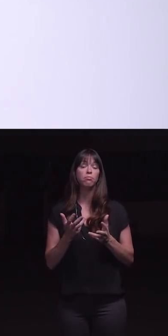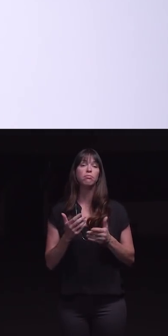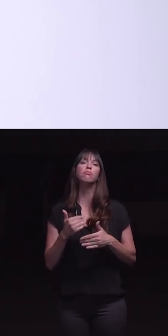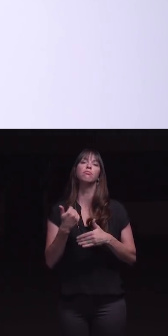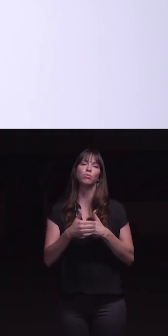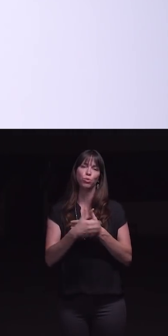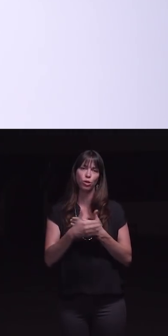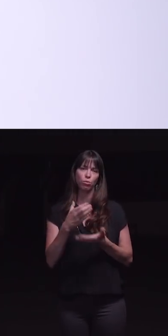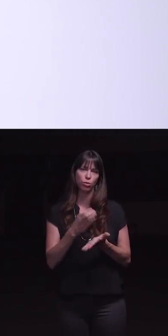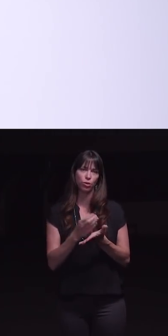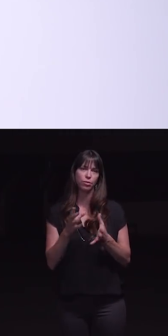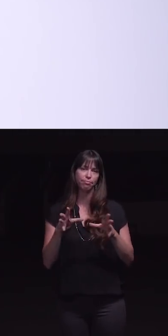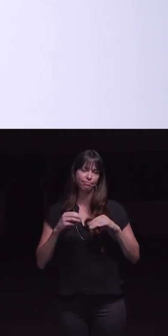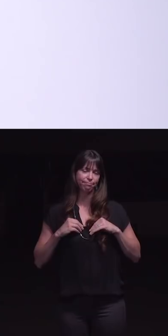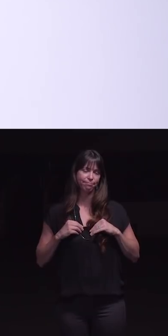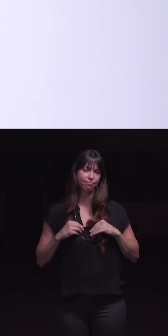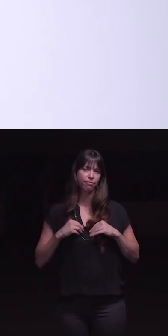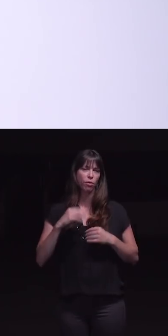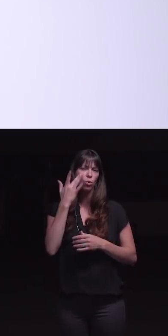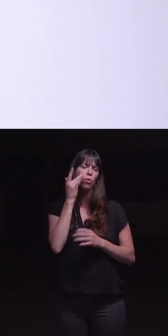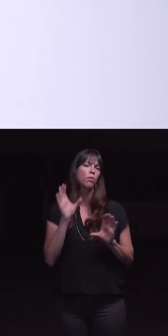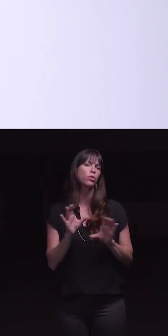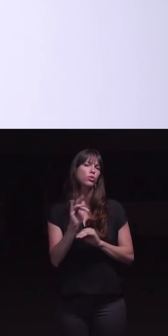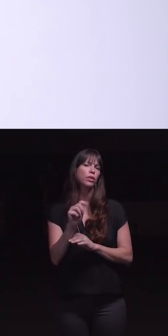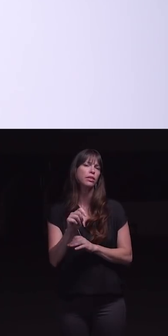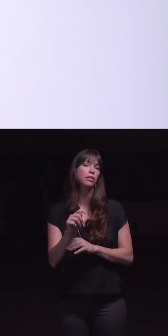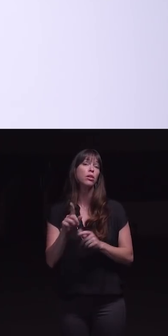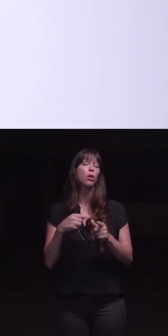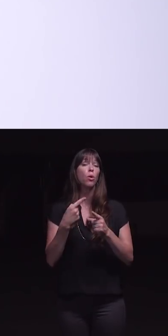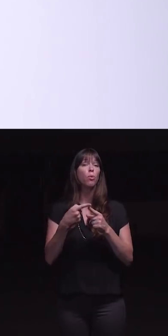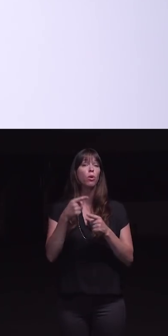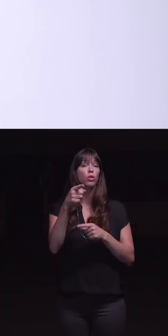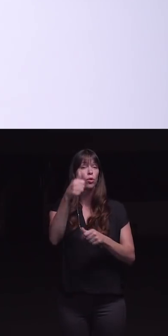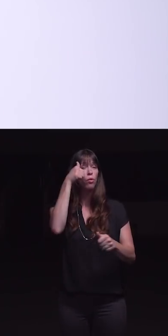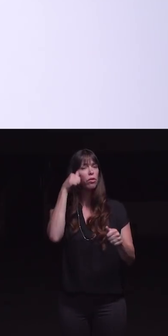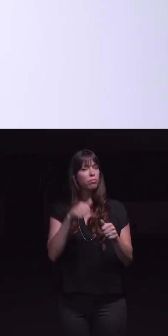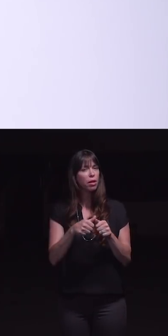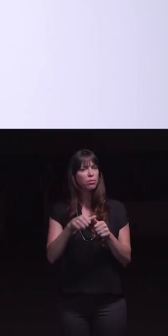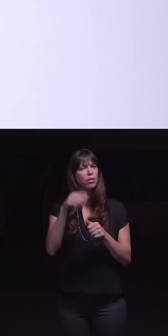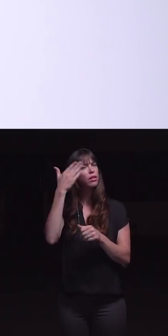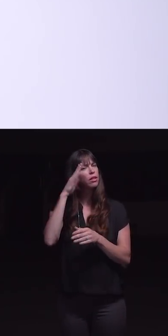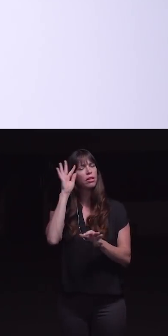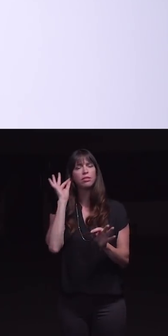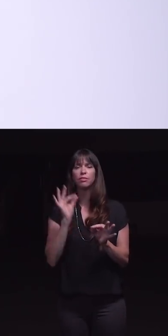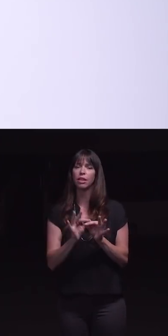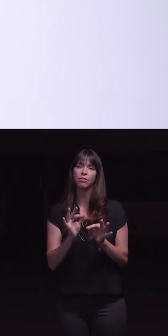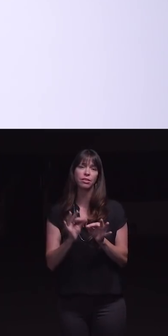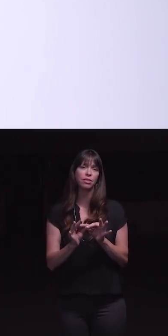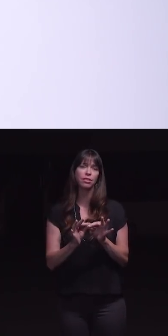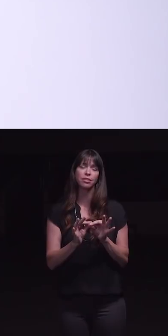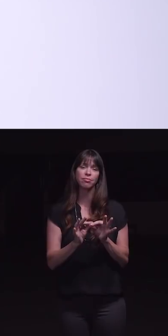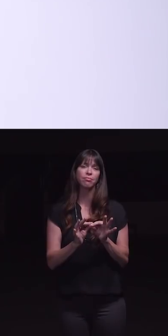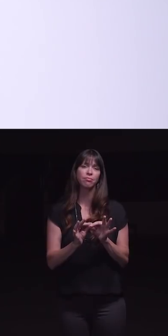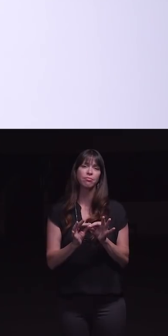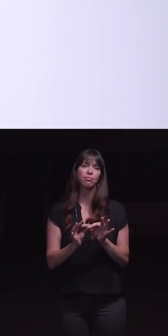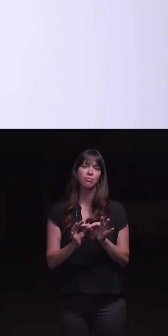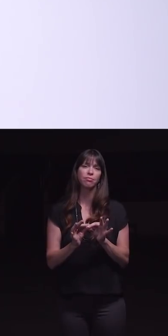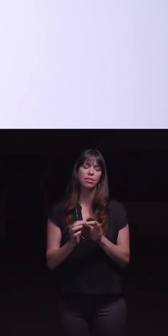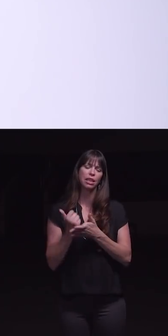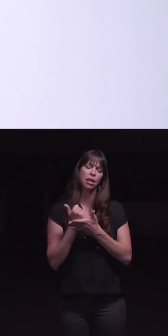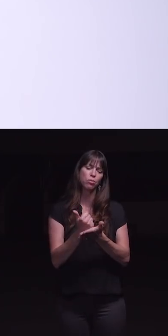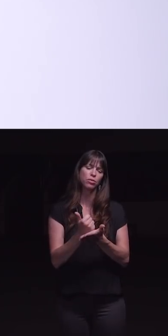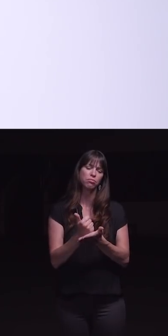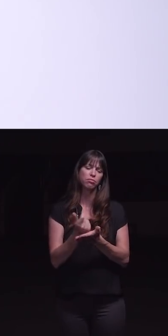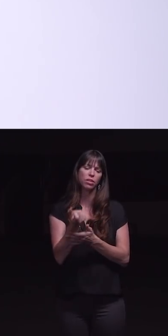communion. You know why we do that? Because when you remember the faithfulness of God, it puts your own pain